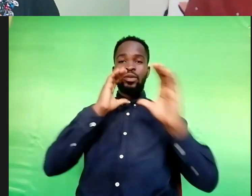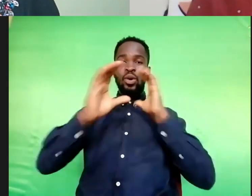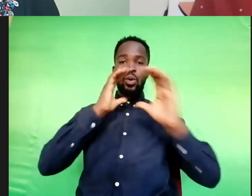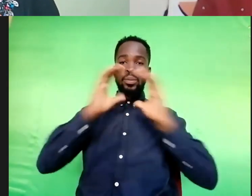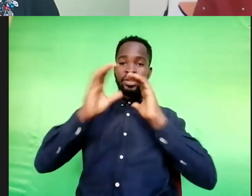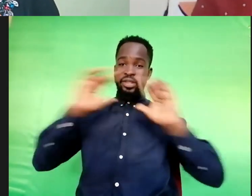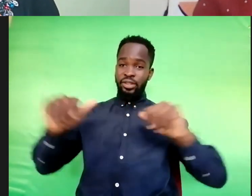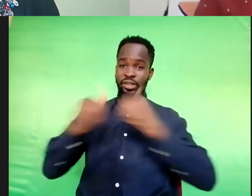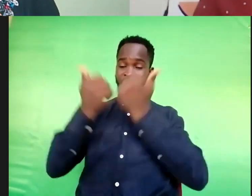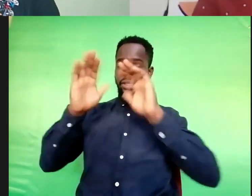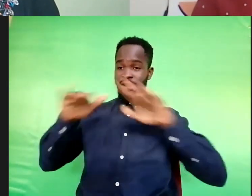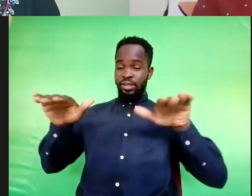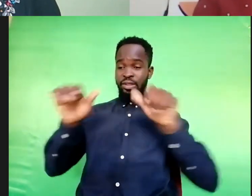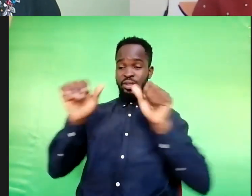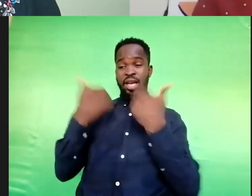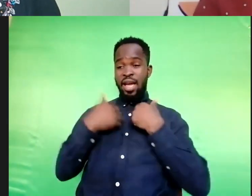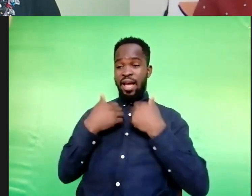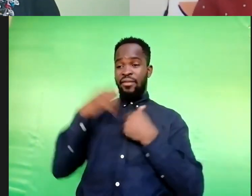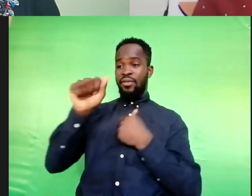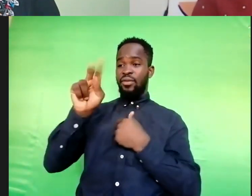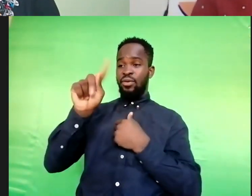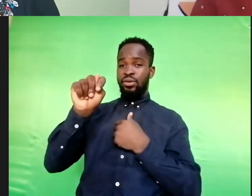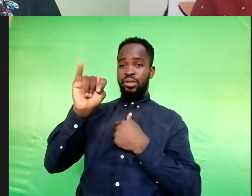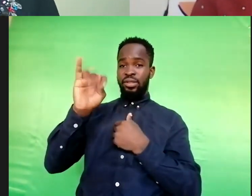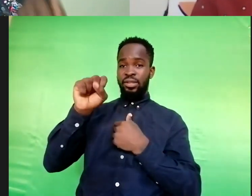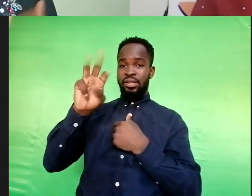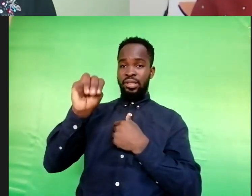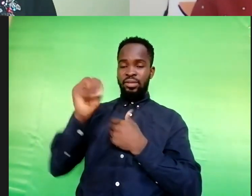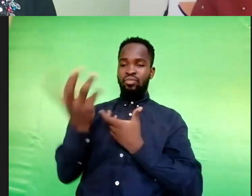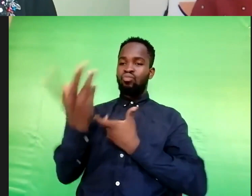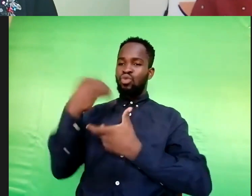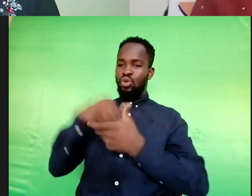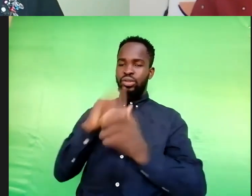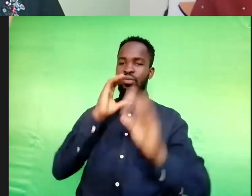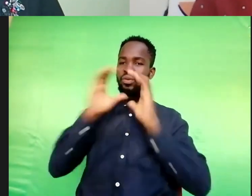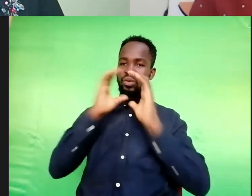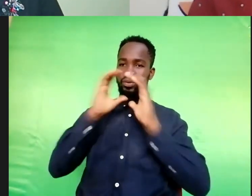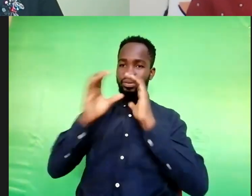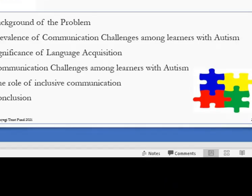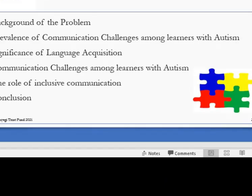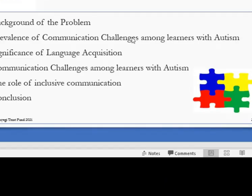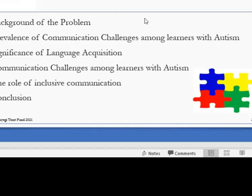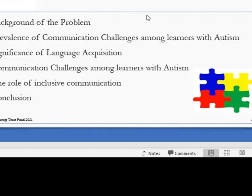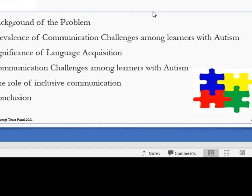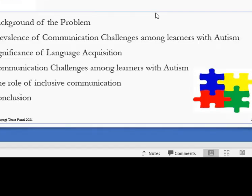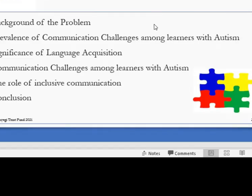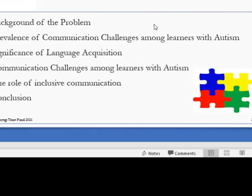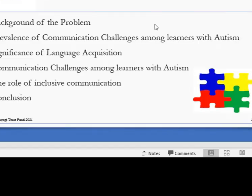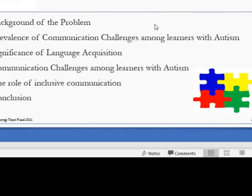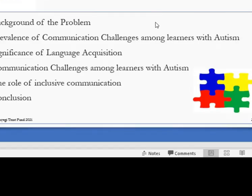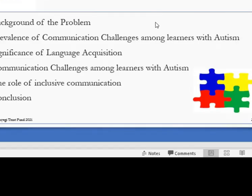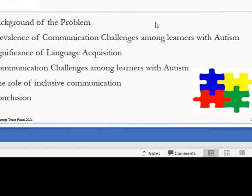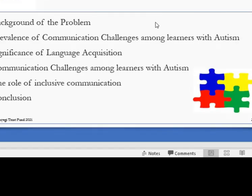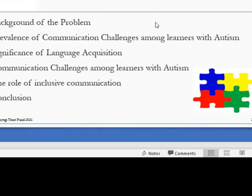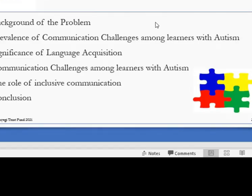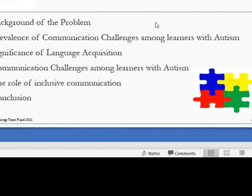with autism and how inclusive communication helps to reach the learning outcomes. So the flow of the presentation